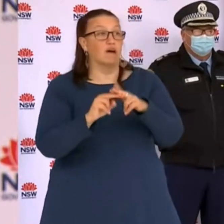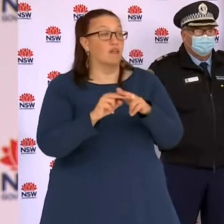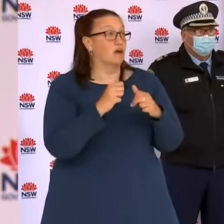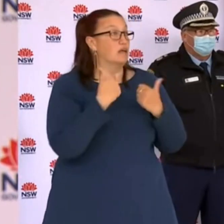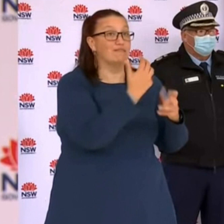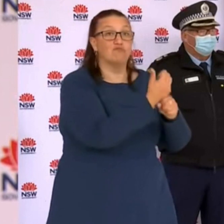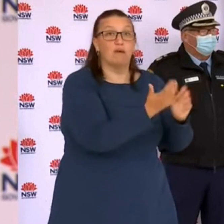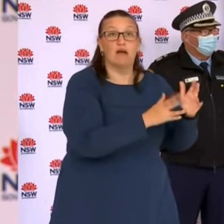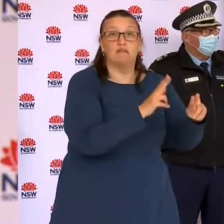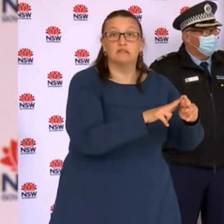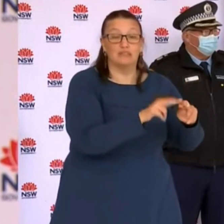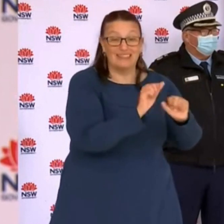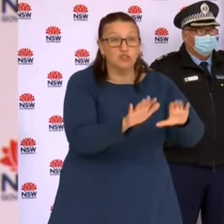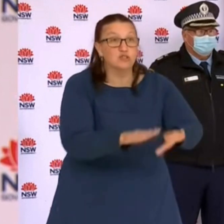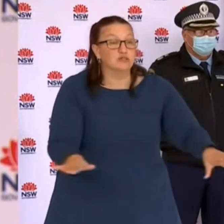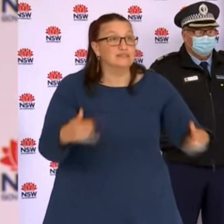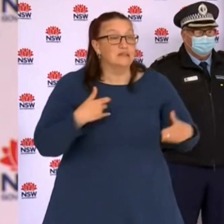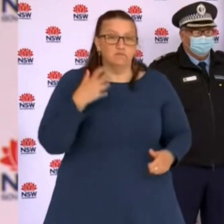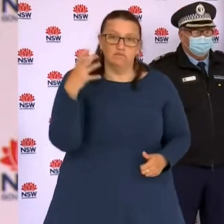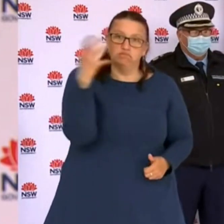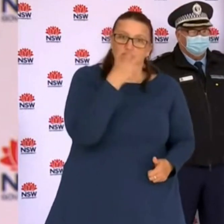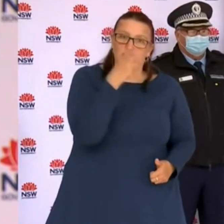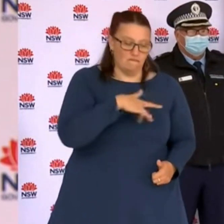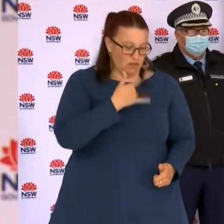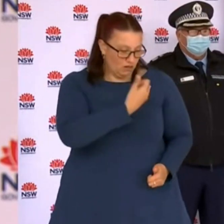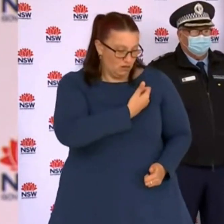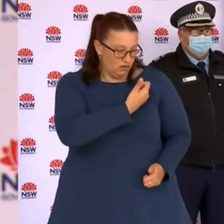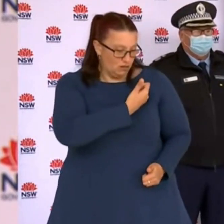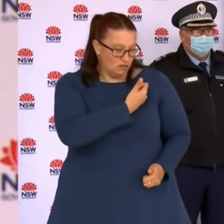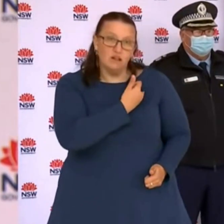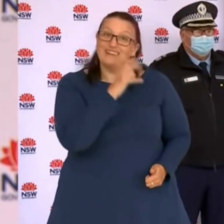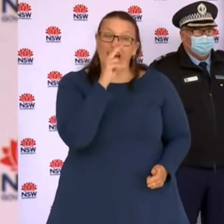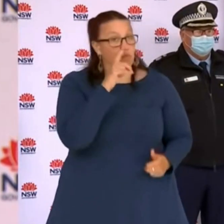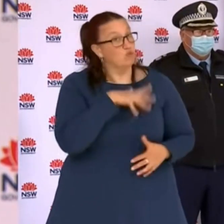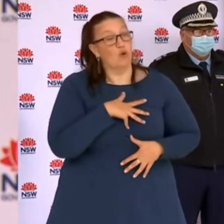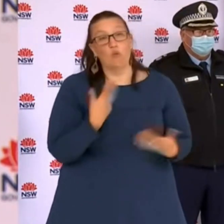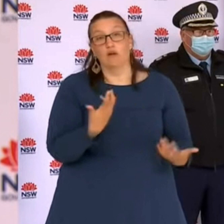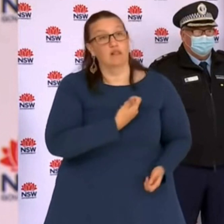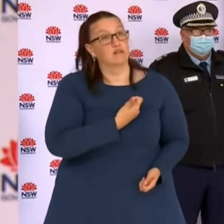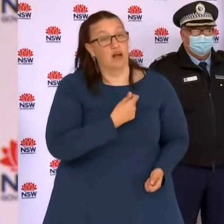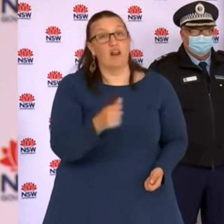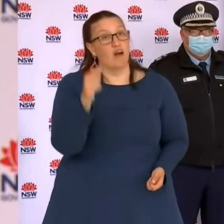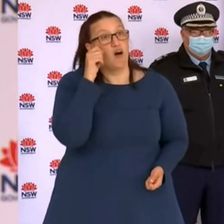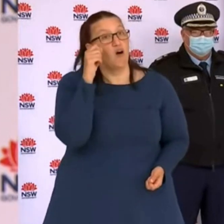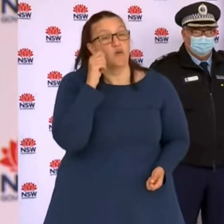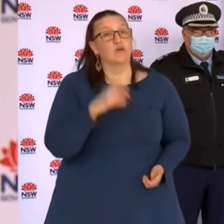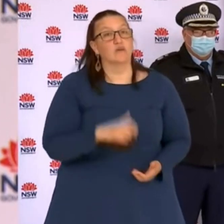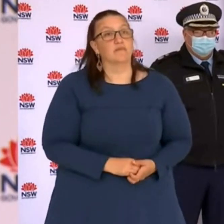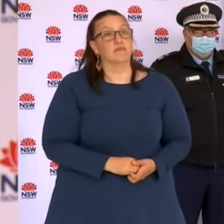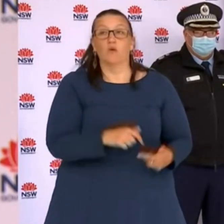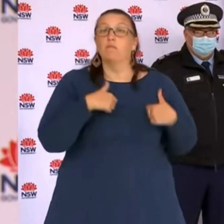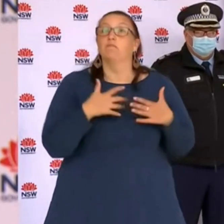ones. And we appreciate the sacrifices made by practically every citizen. All of us, to some